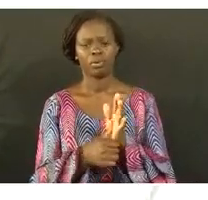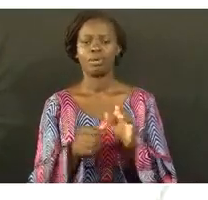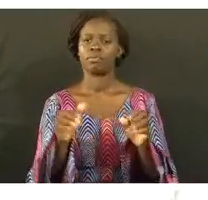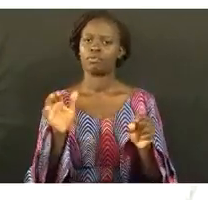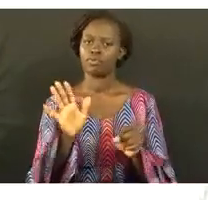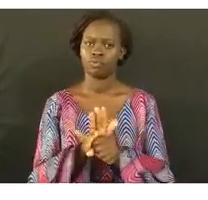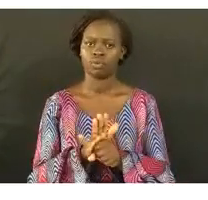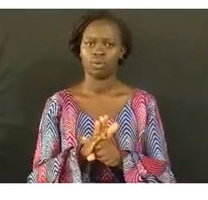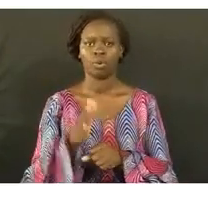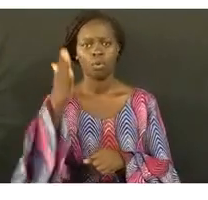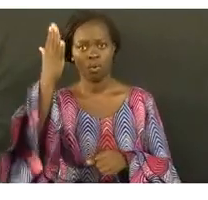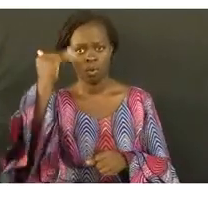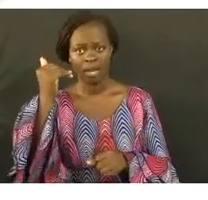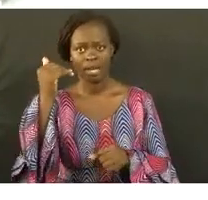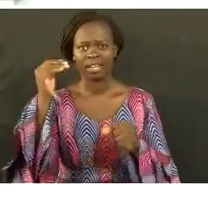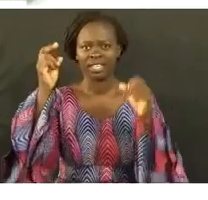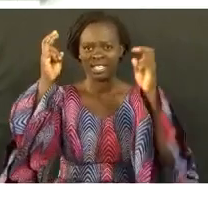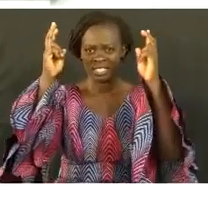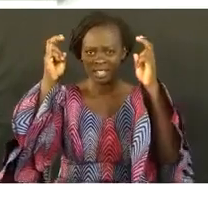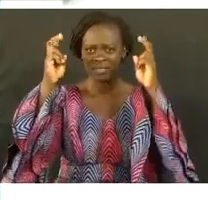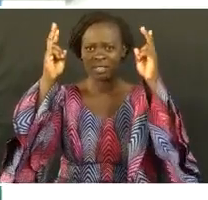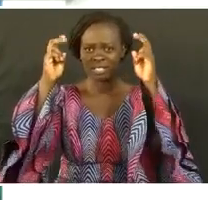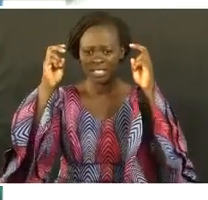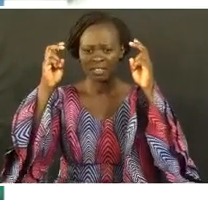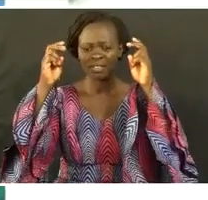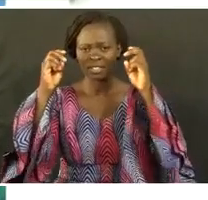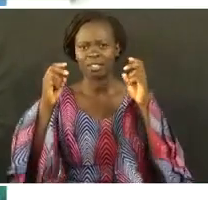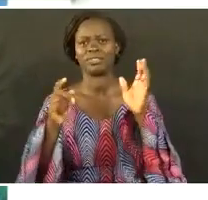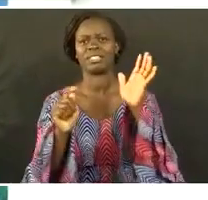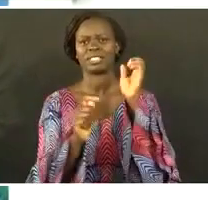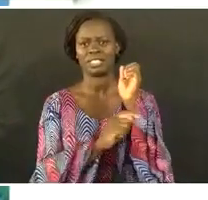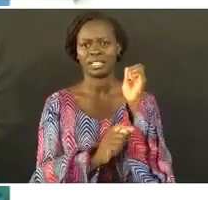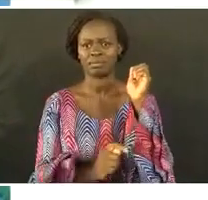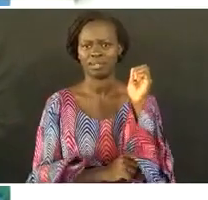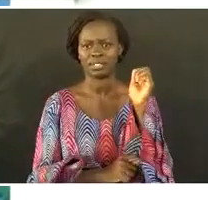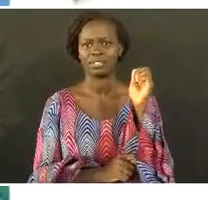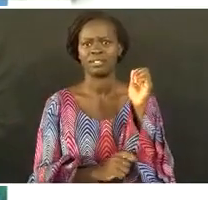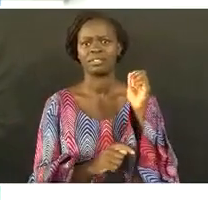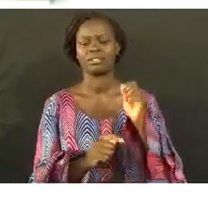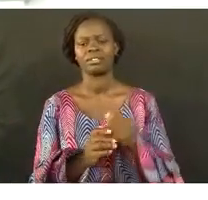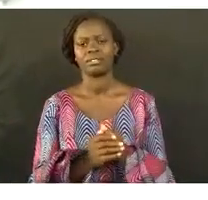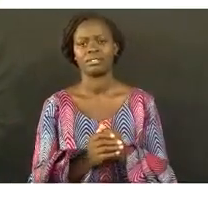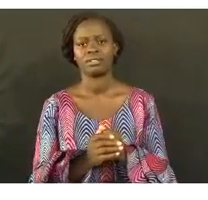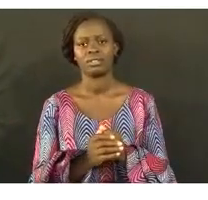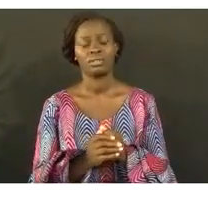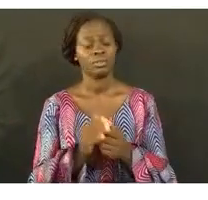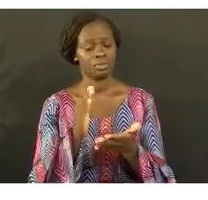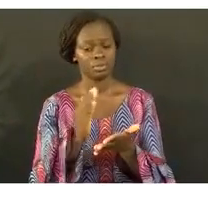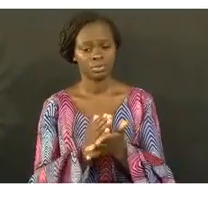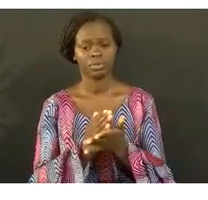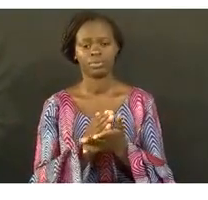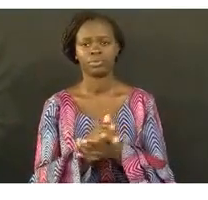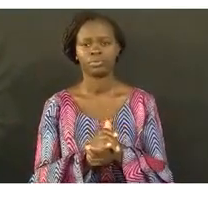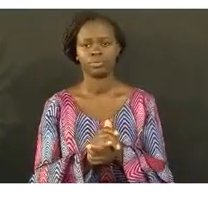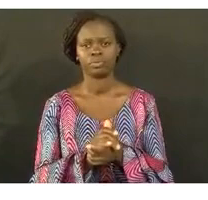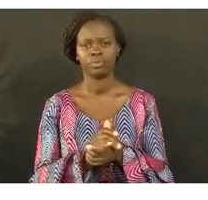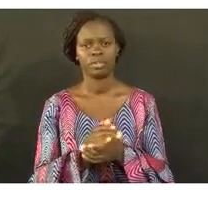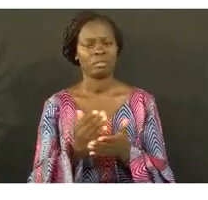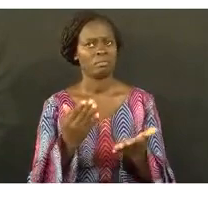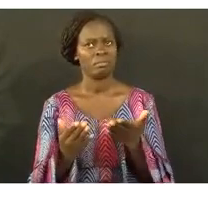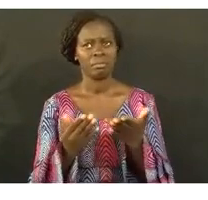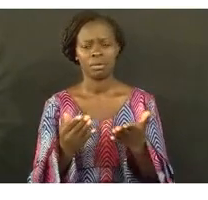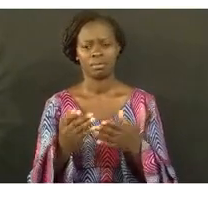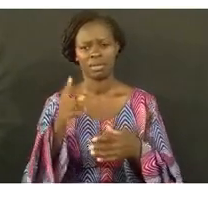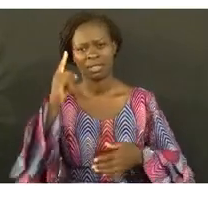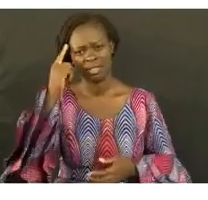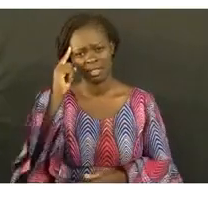crisis because the devil is coming after our children. Do you know that? Yes, previously we thought that when